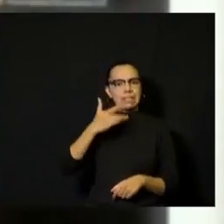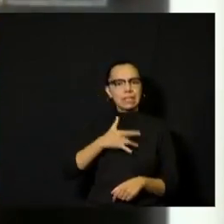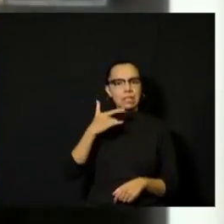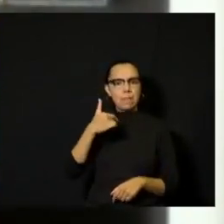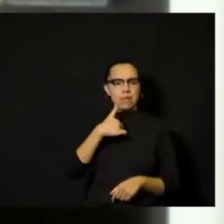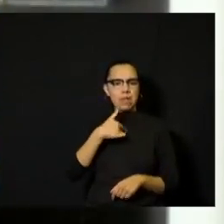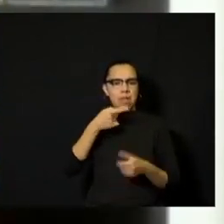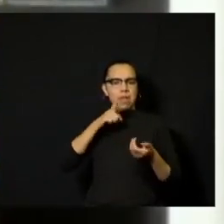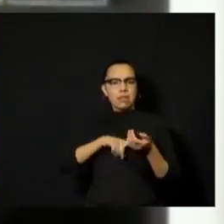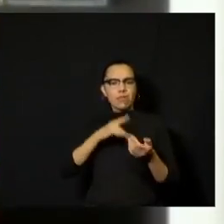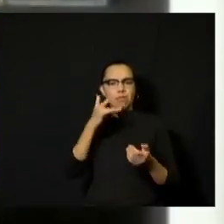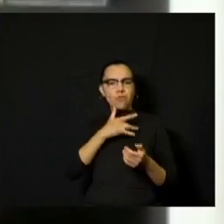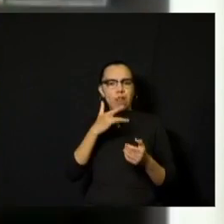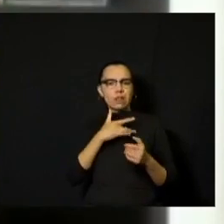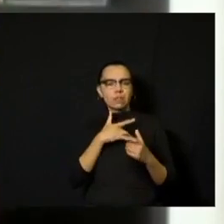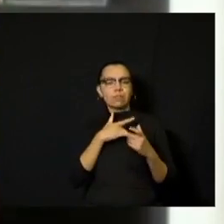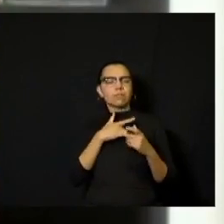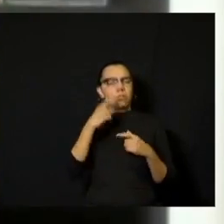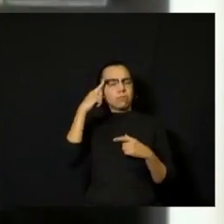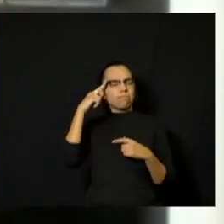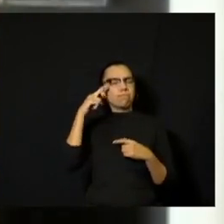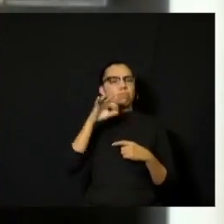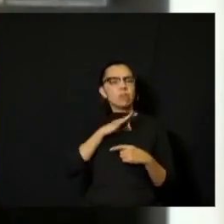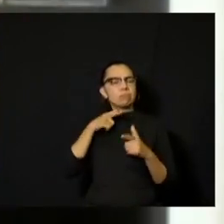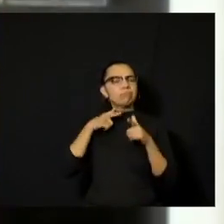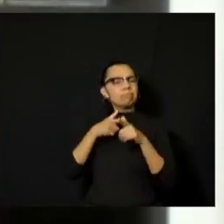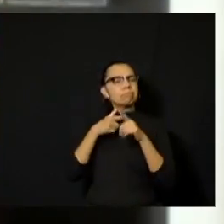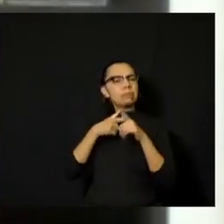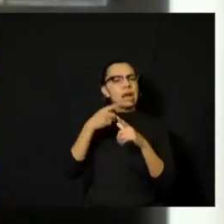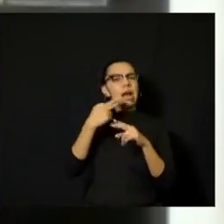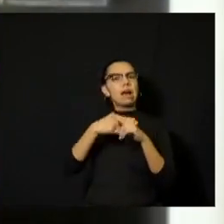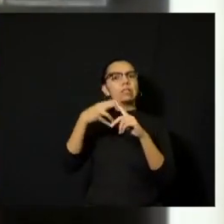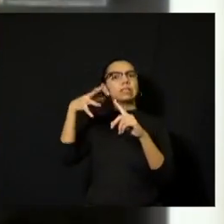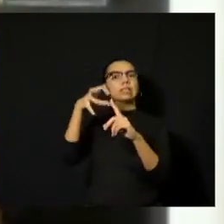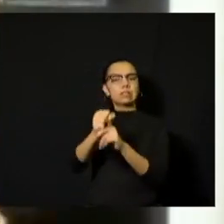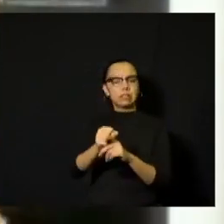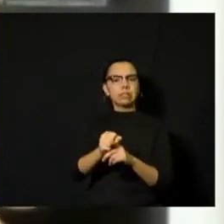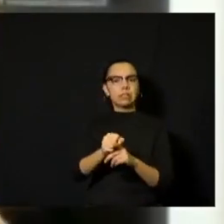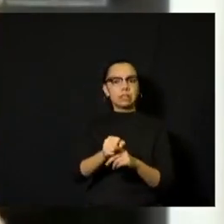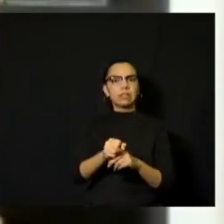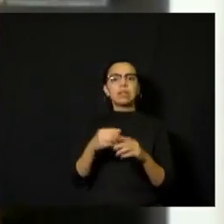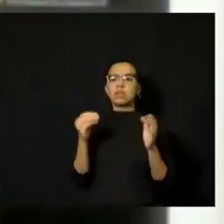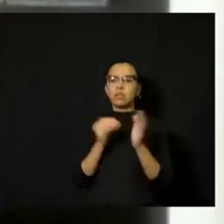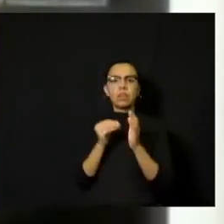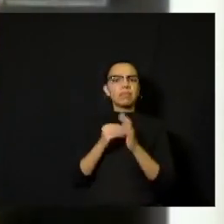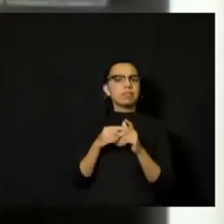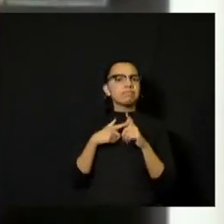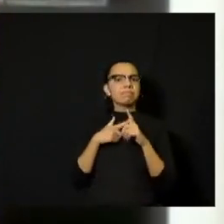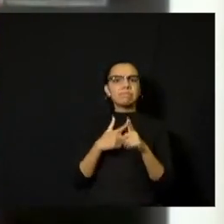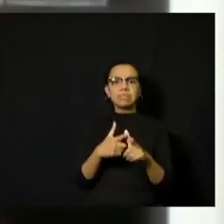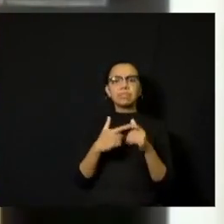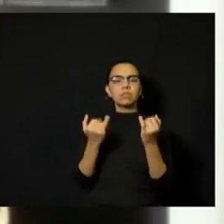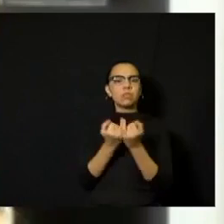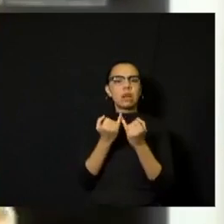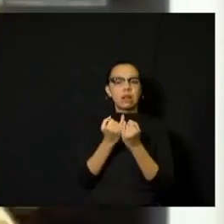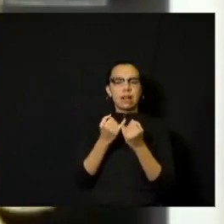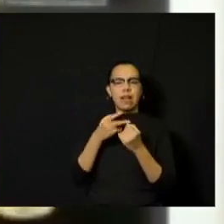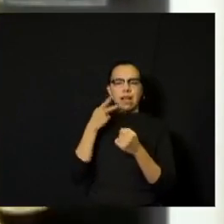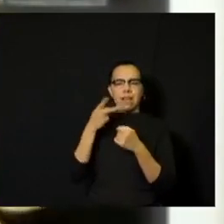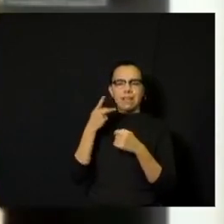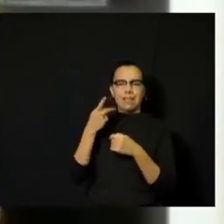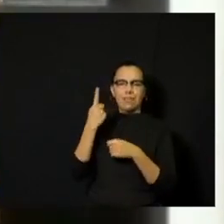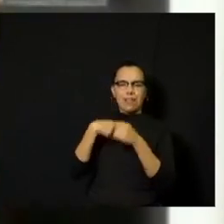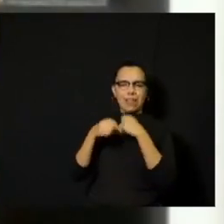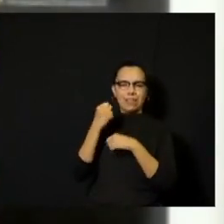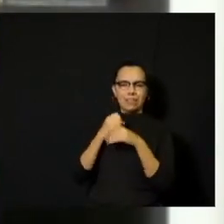what I felt, what I knew in my heart that would lead me to what I was always dreamed. And as you said,